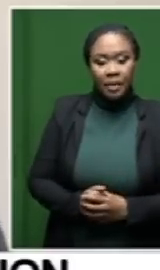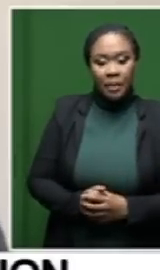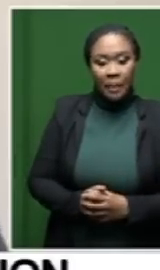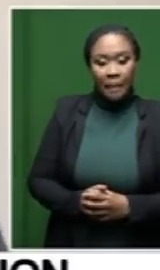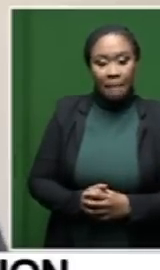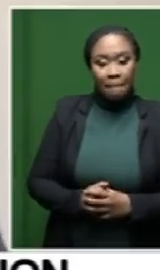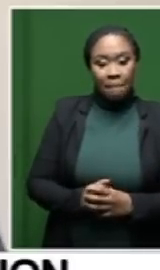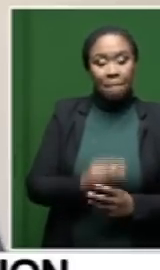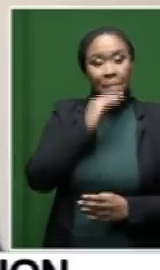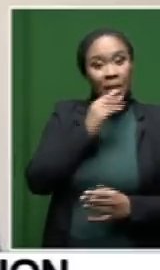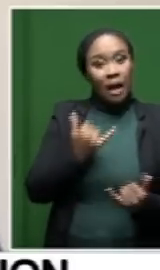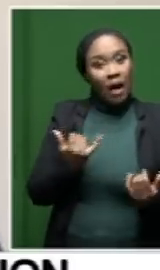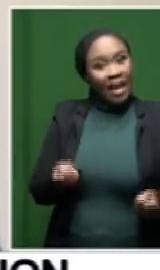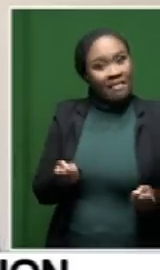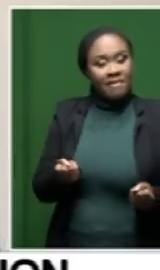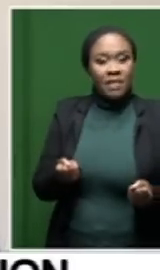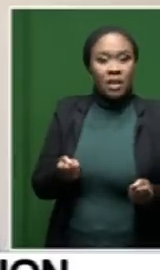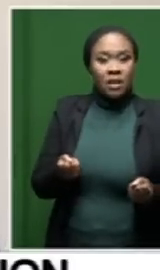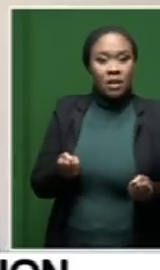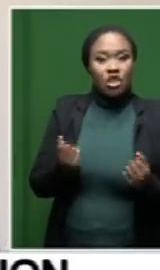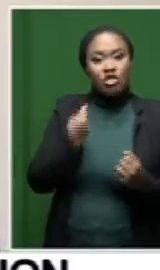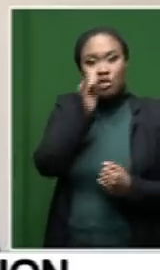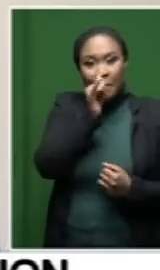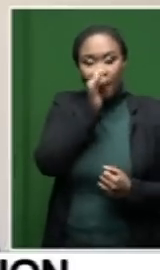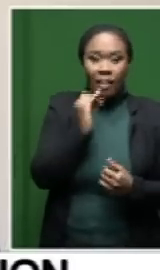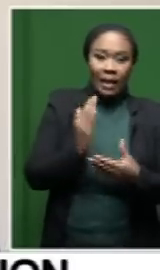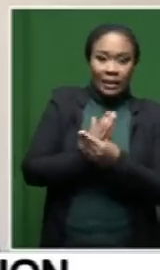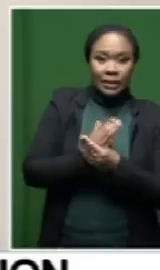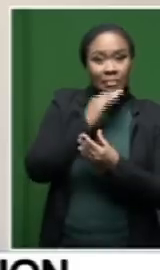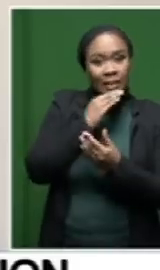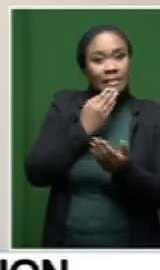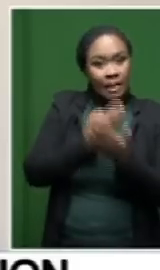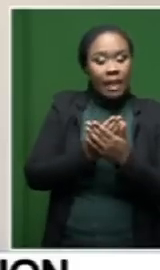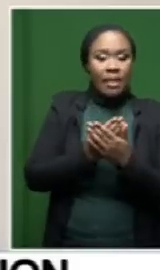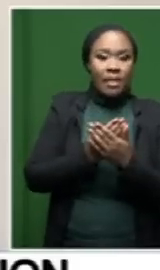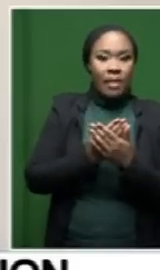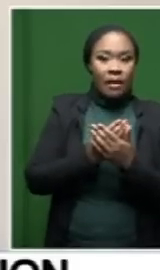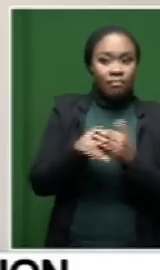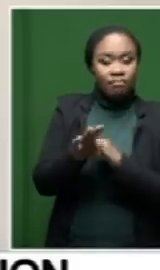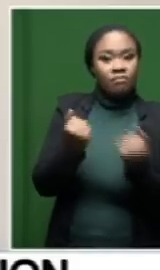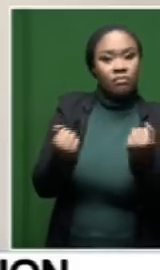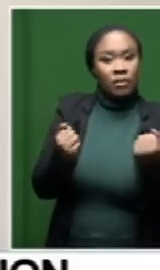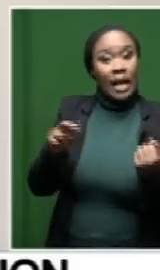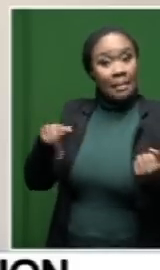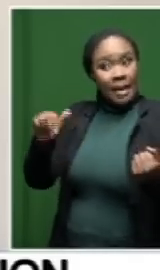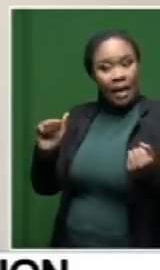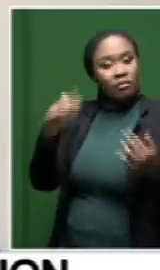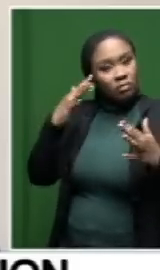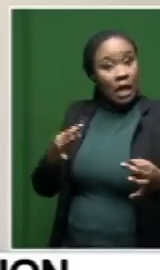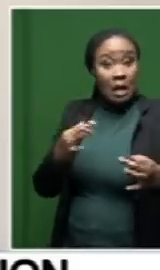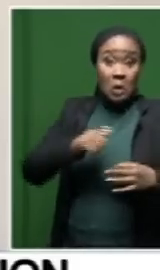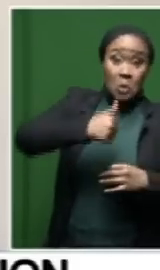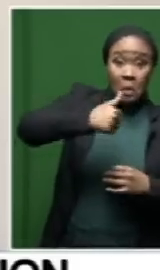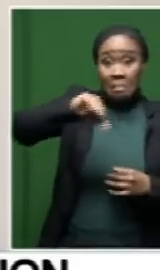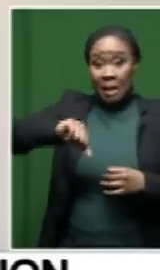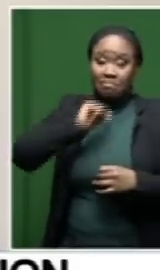a criminal case that is prosecutable, that the prosecuting authority have decided on. Whether good or